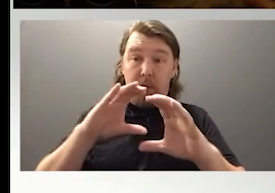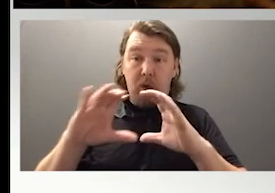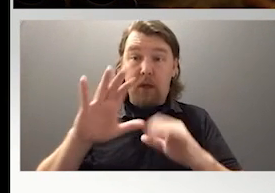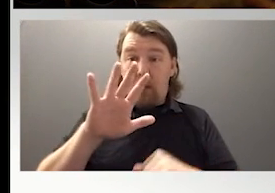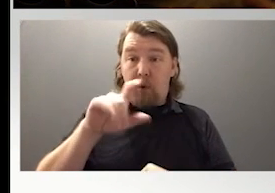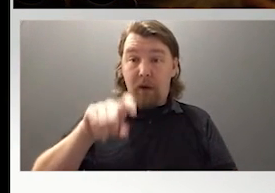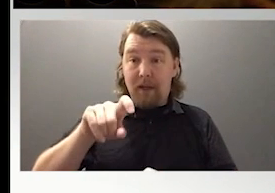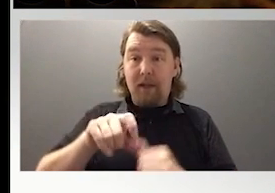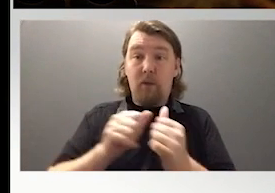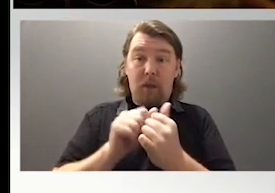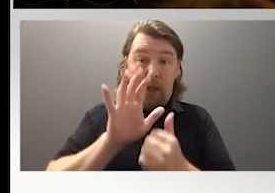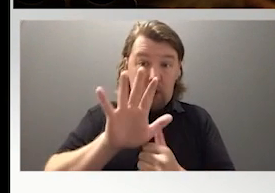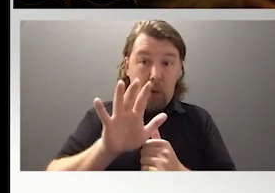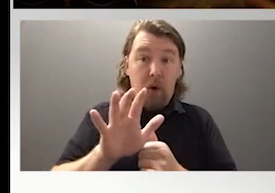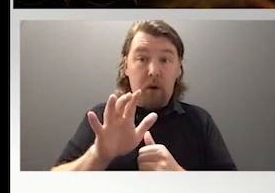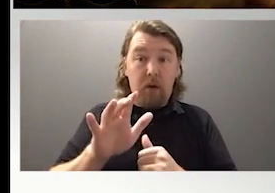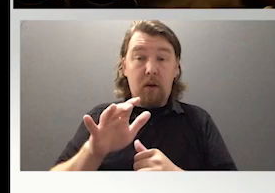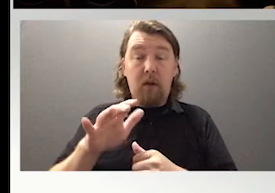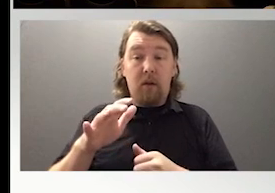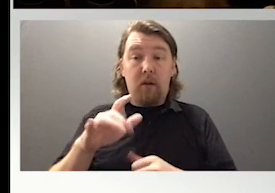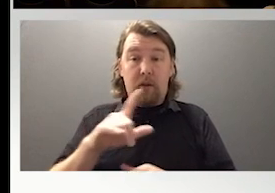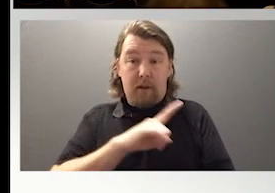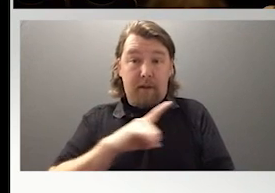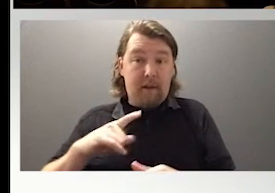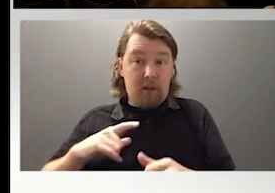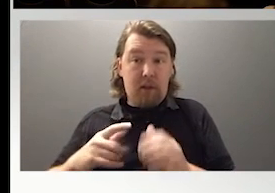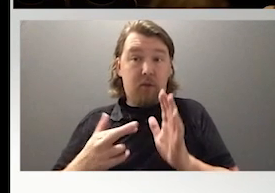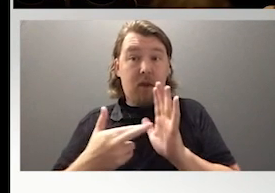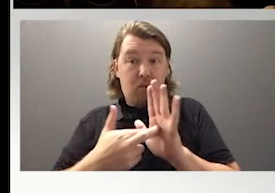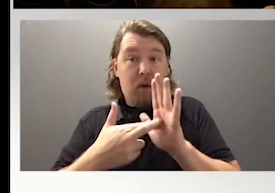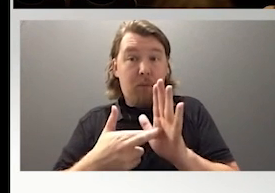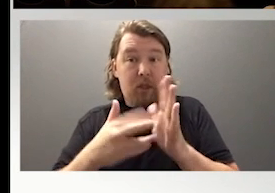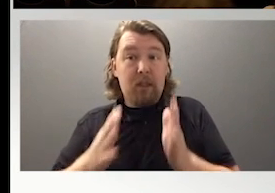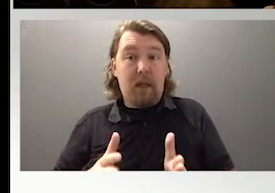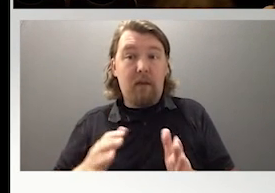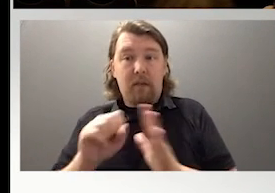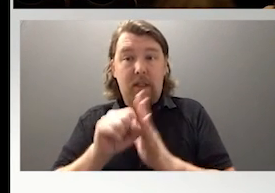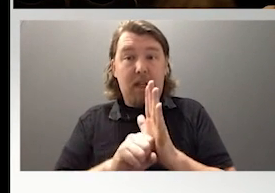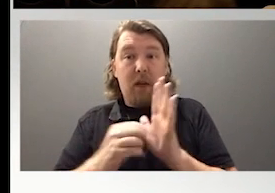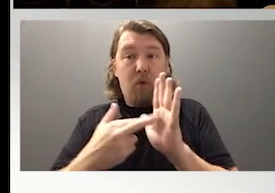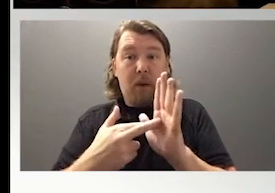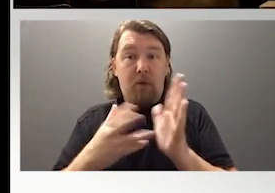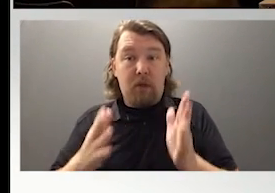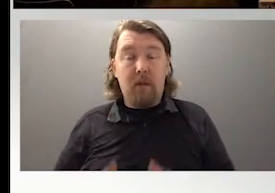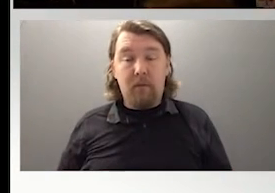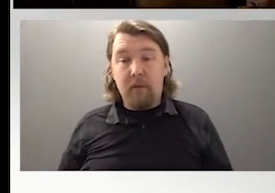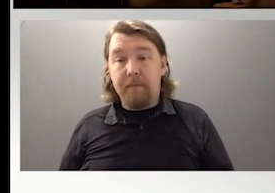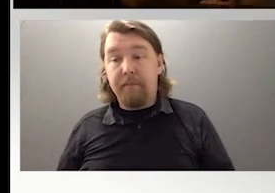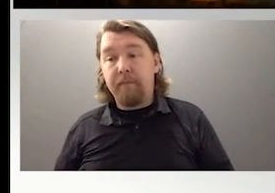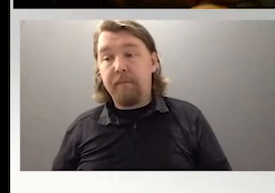with your legislators and your representatives. Yes.